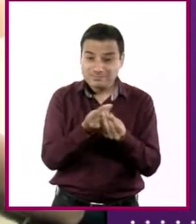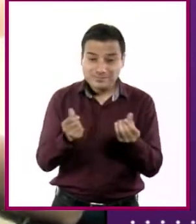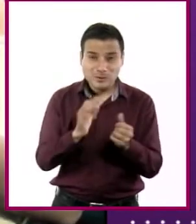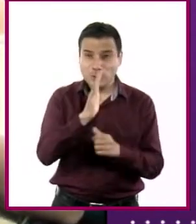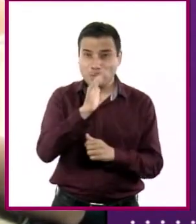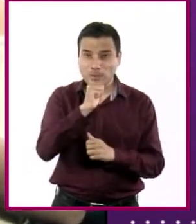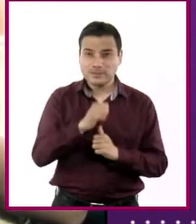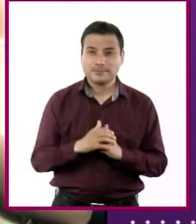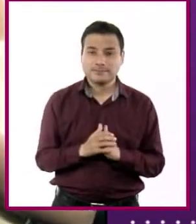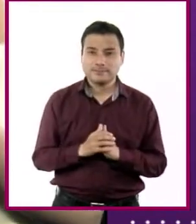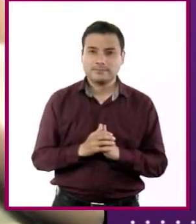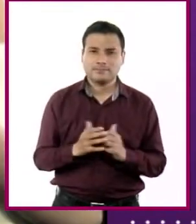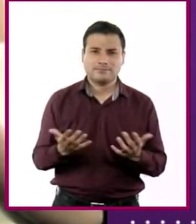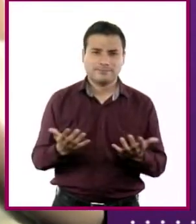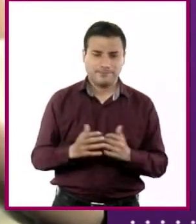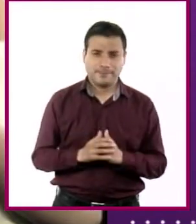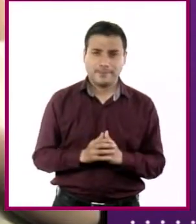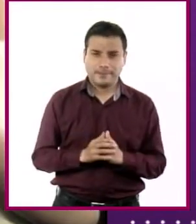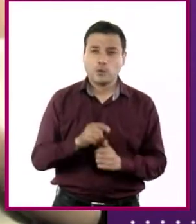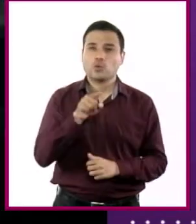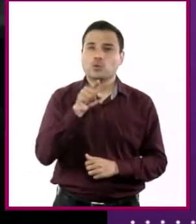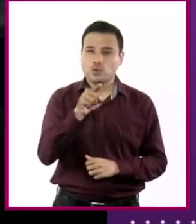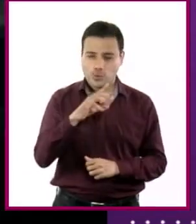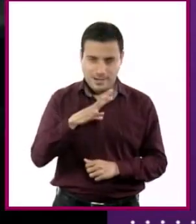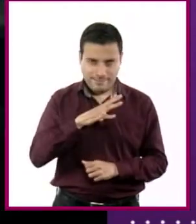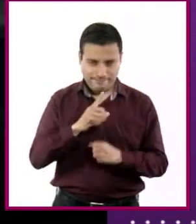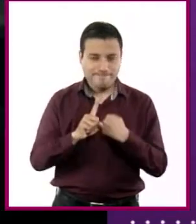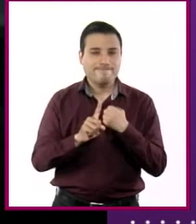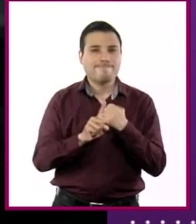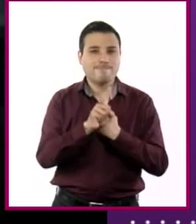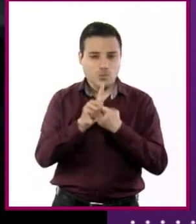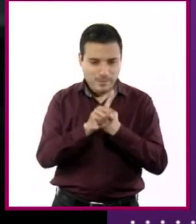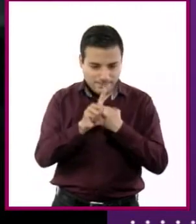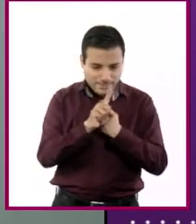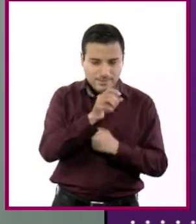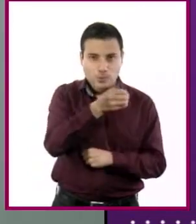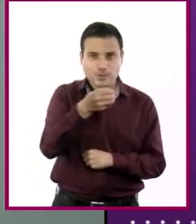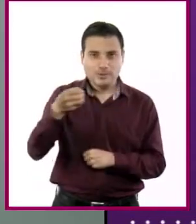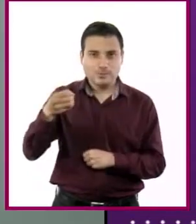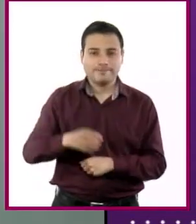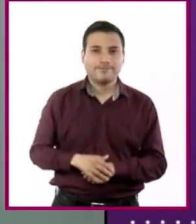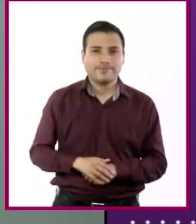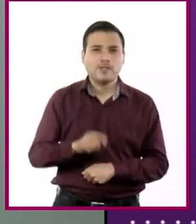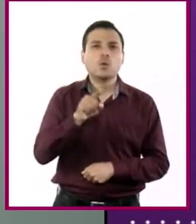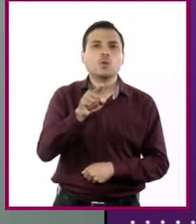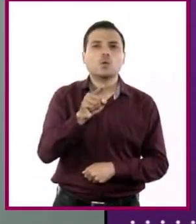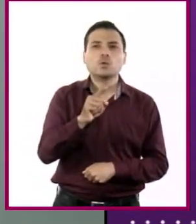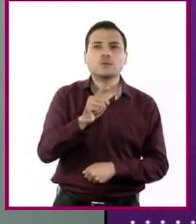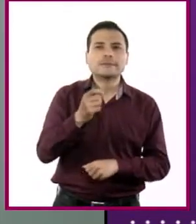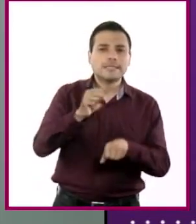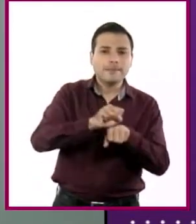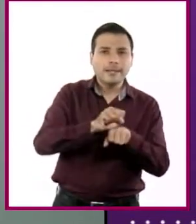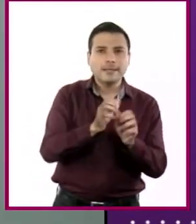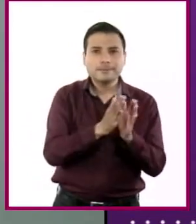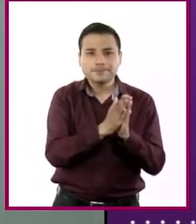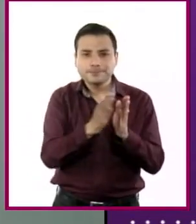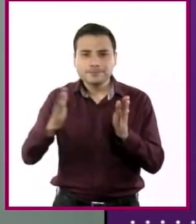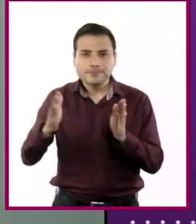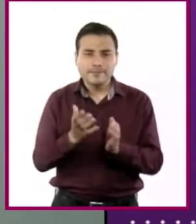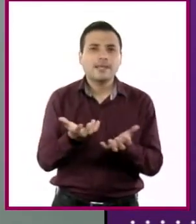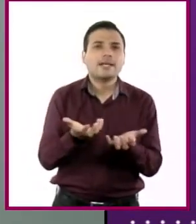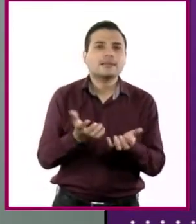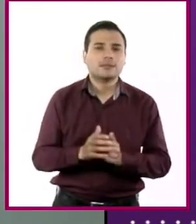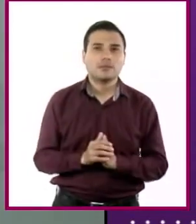dear, you have an organization problem. Tell me your plans for the week. Well, this week, let me